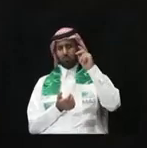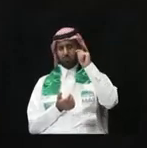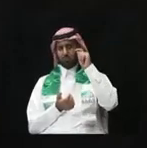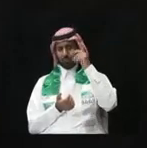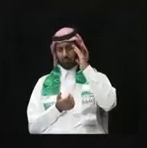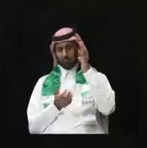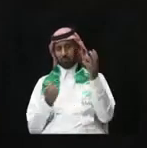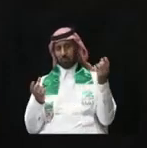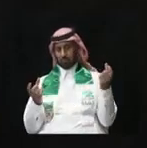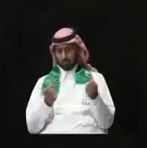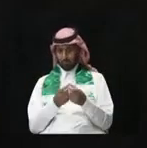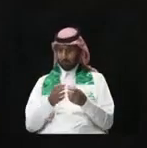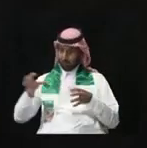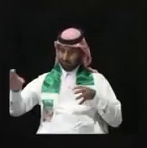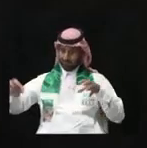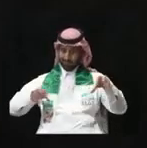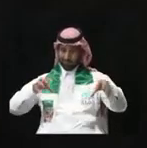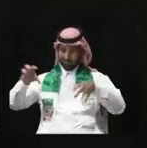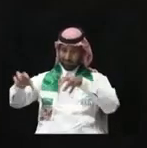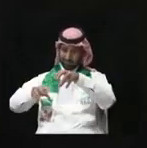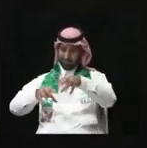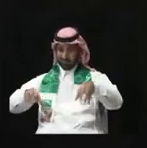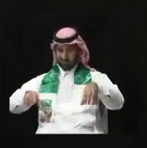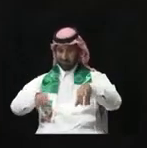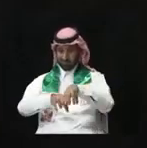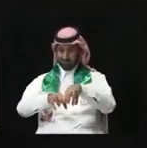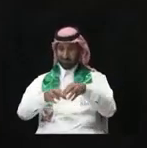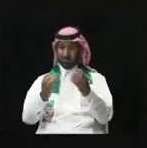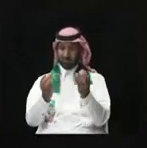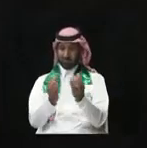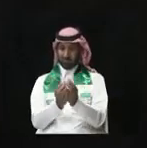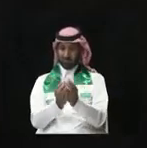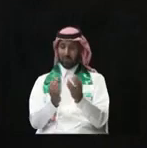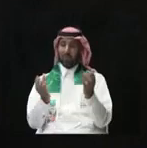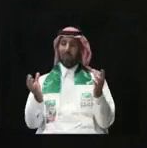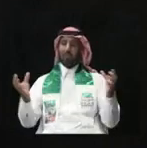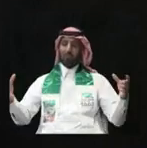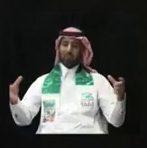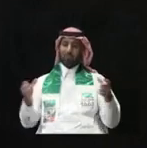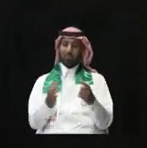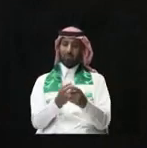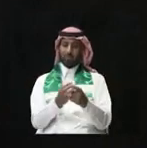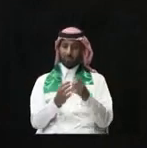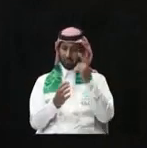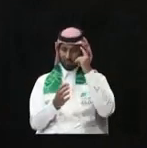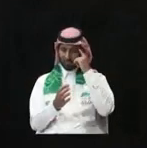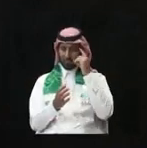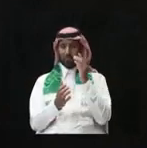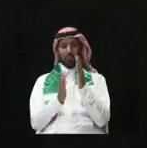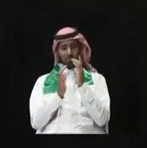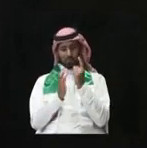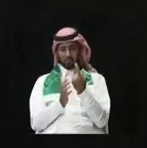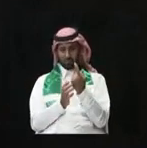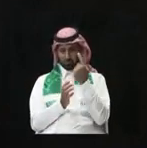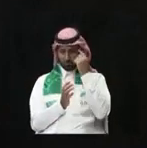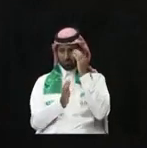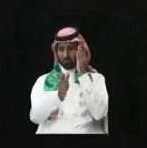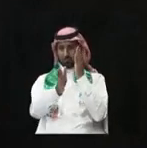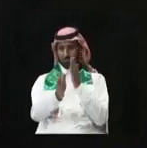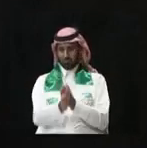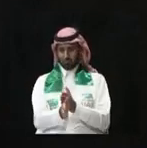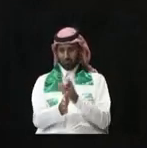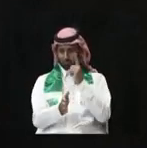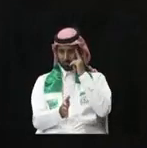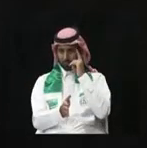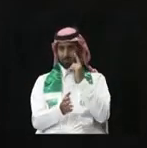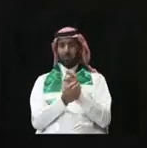unification of Saudi Arabia, the unification of Kingdom of Saudi Arabia. You can tell more about it. Refer to the